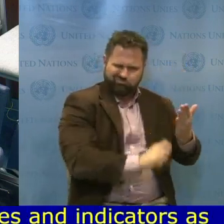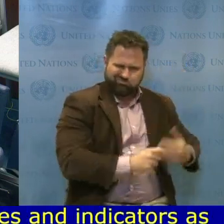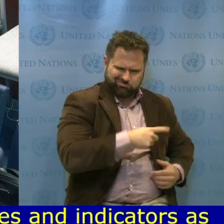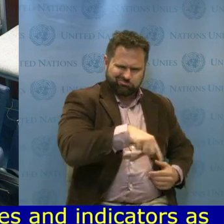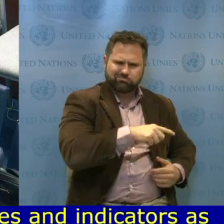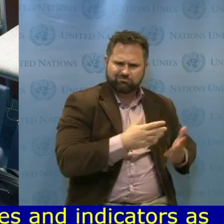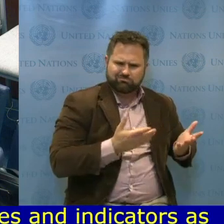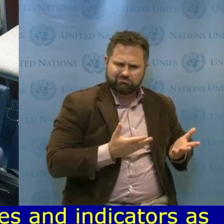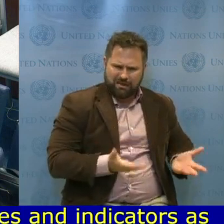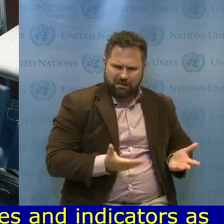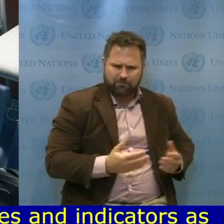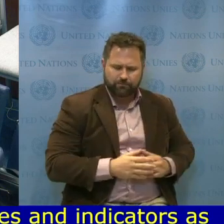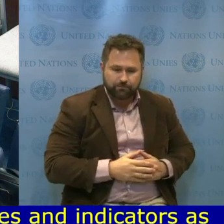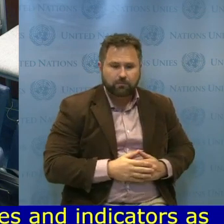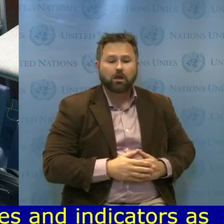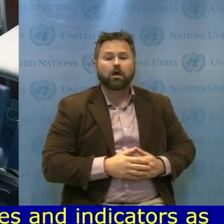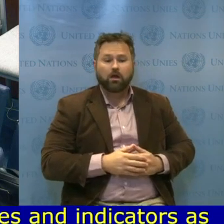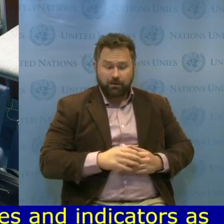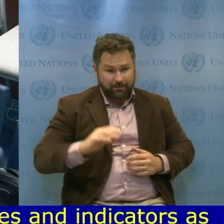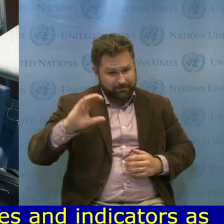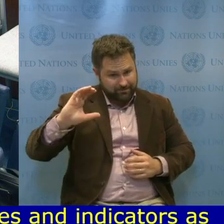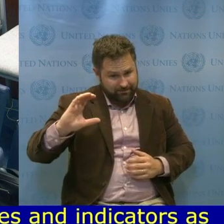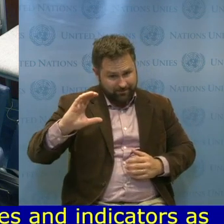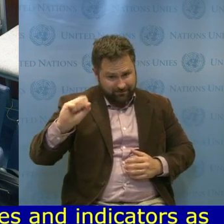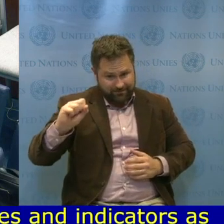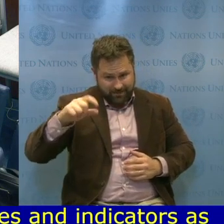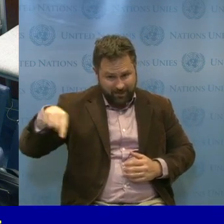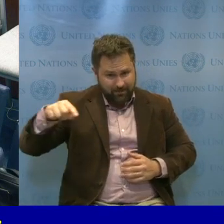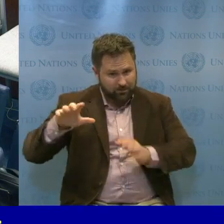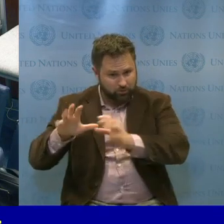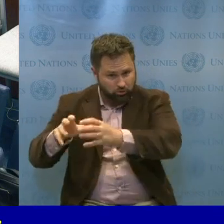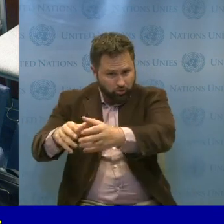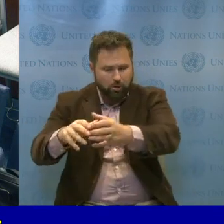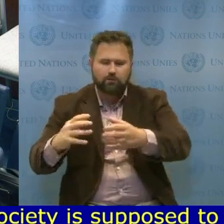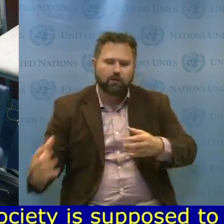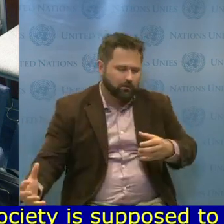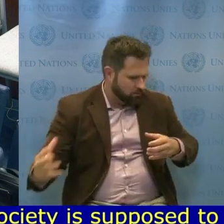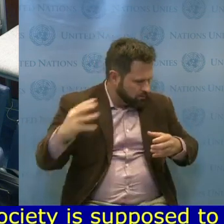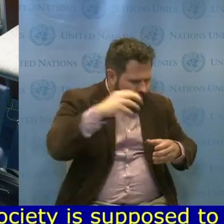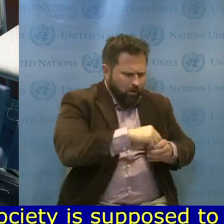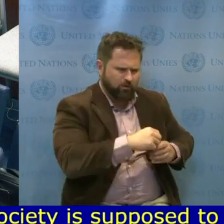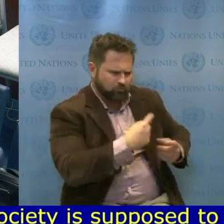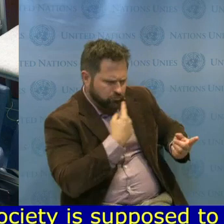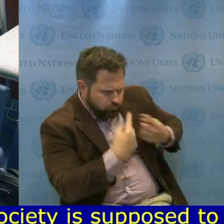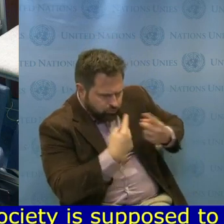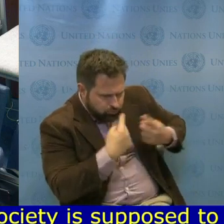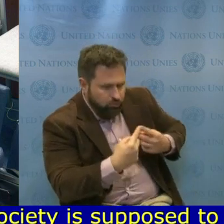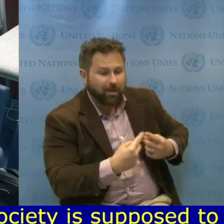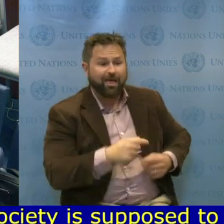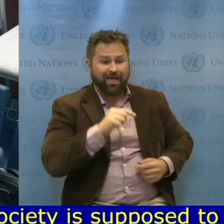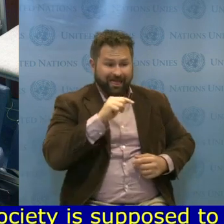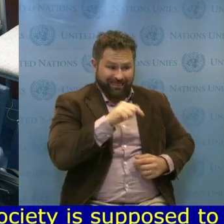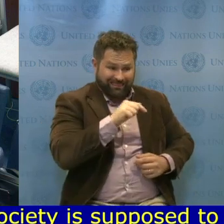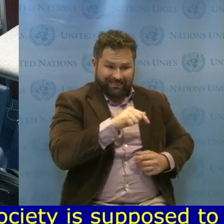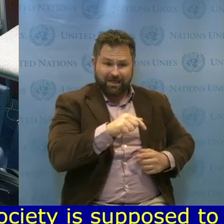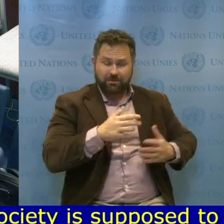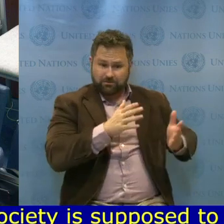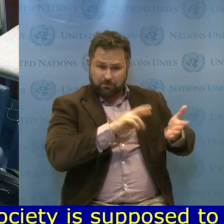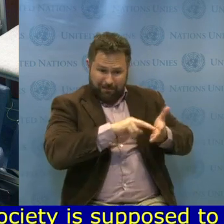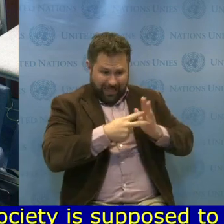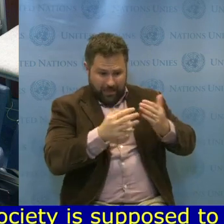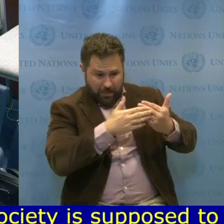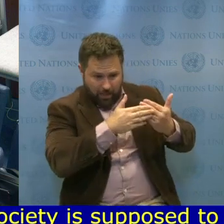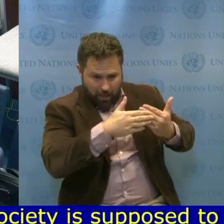until final decision-making to ensure that the renewed National Action Plan on disability will be as sustainable and widely accepted as